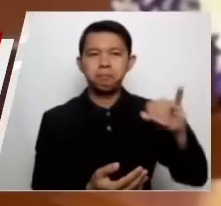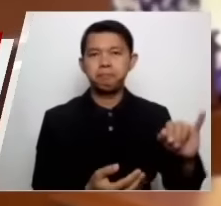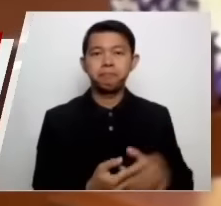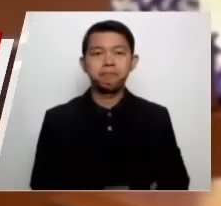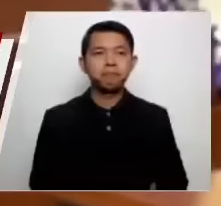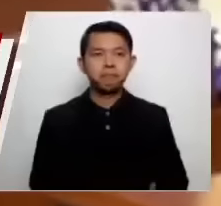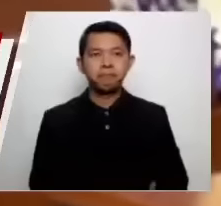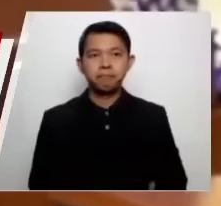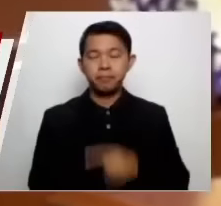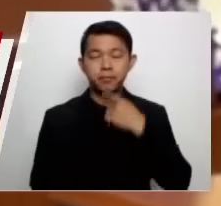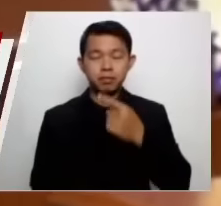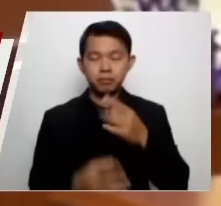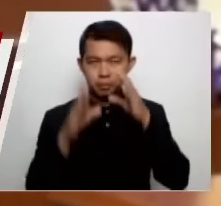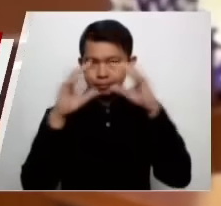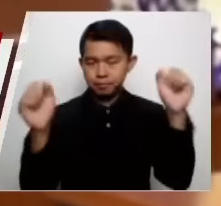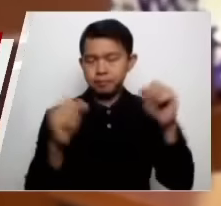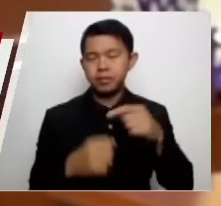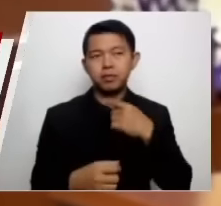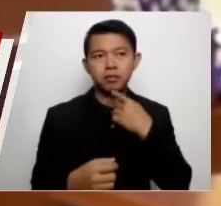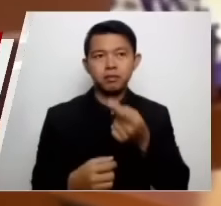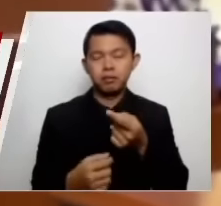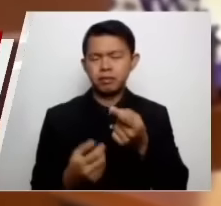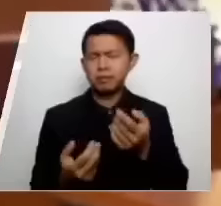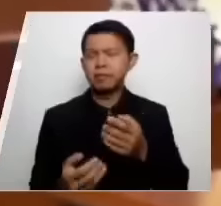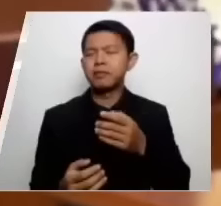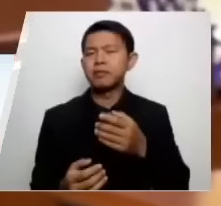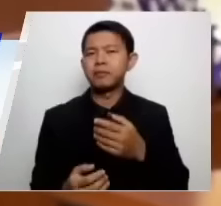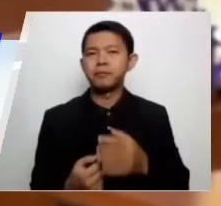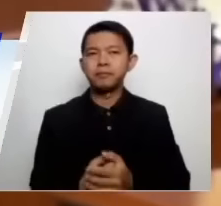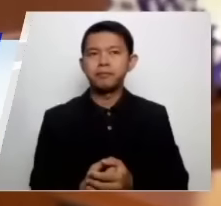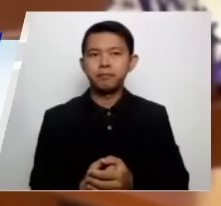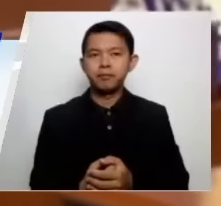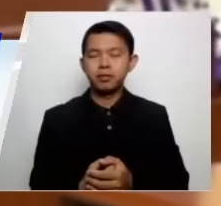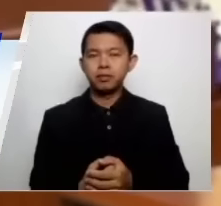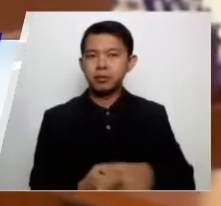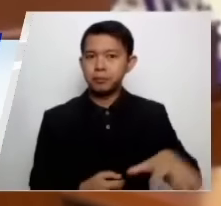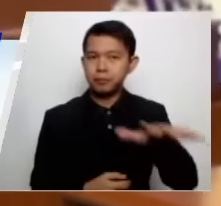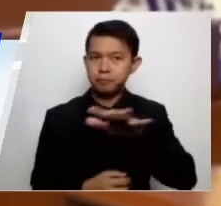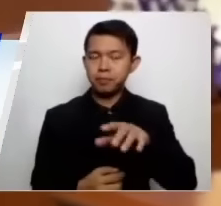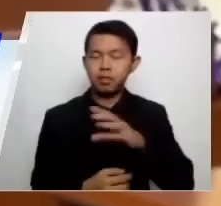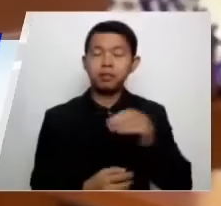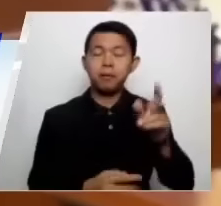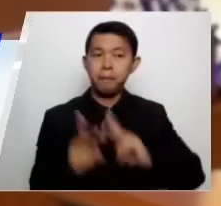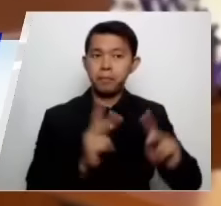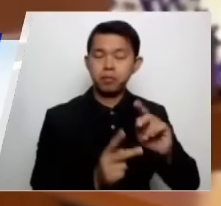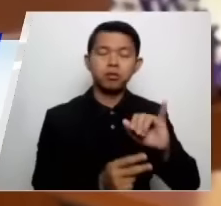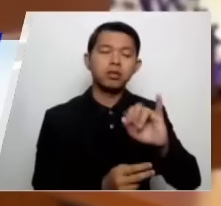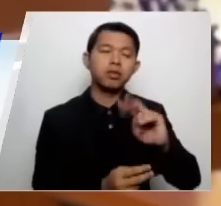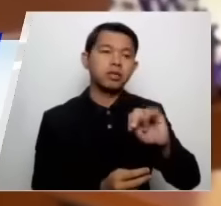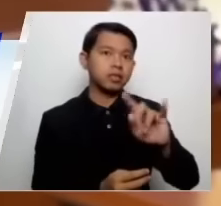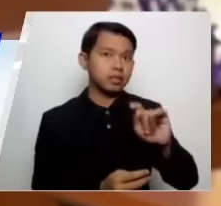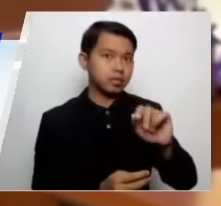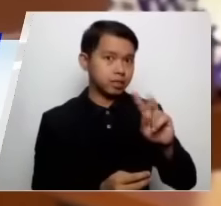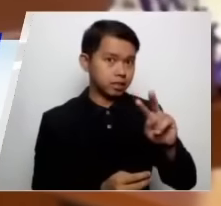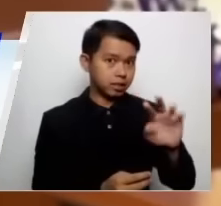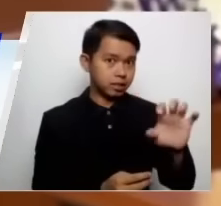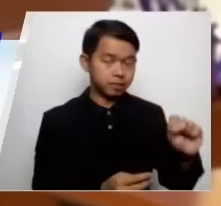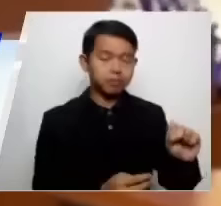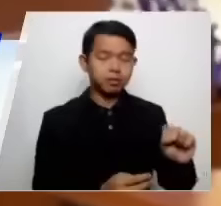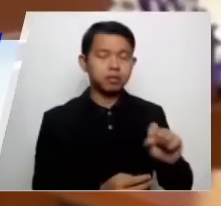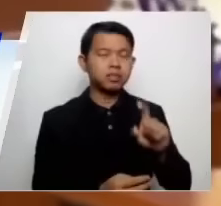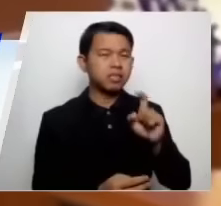of Representatives and the other People's Initiative's initiators to stop